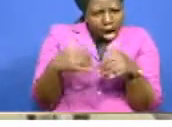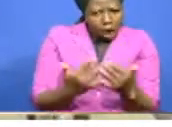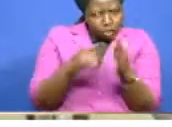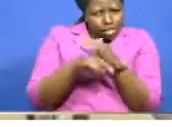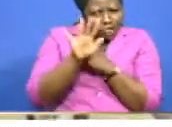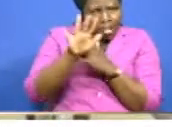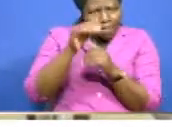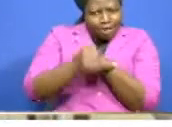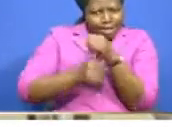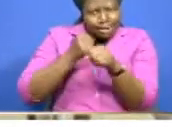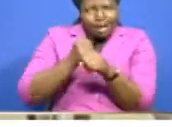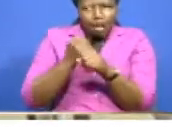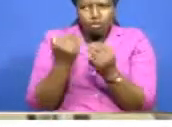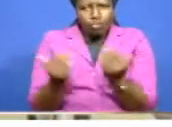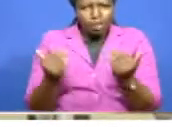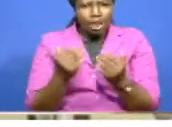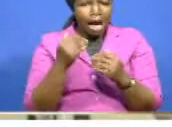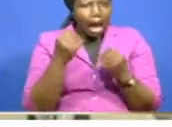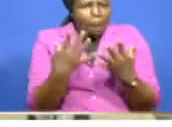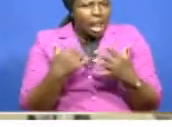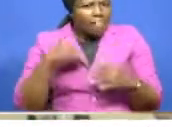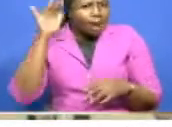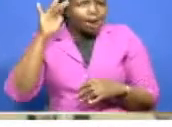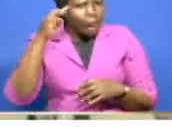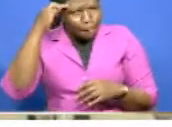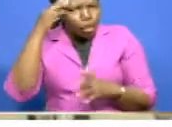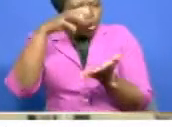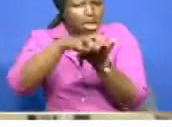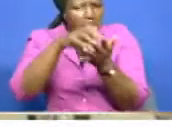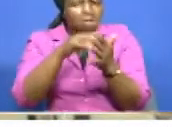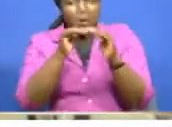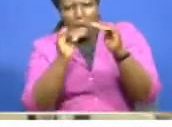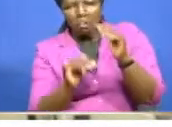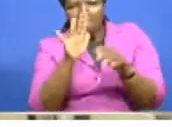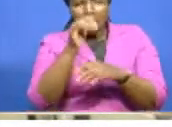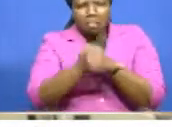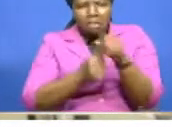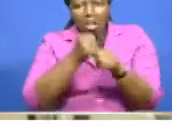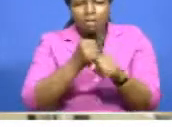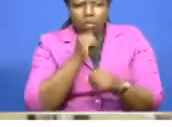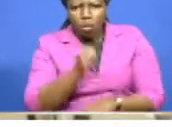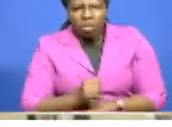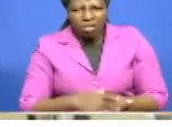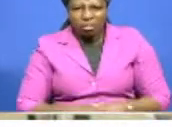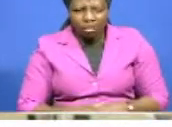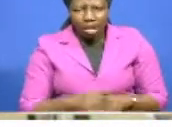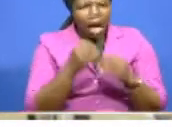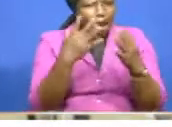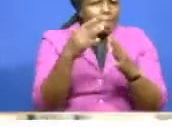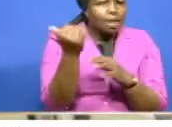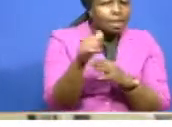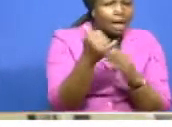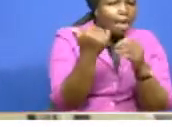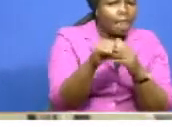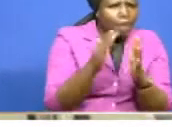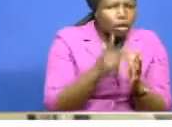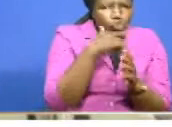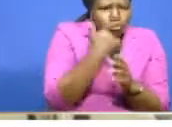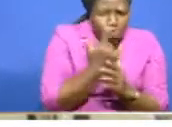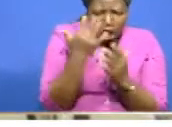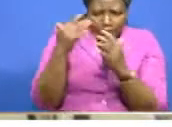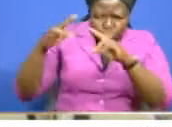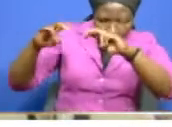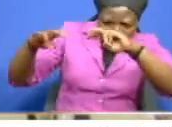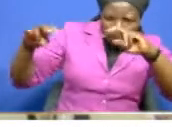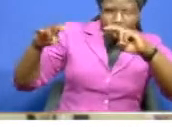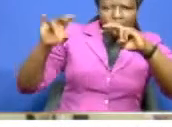under 5-year-old children? Anyone? Yaron, how do you check your son or daughter's mental health? How do you assess